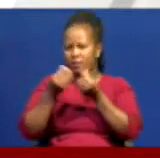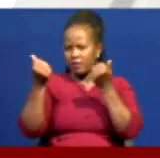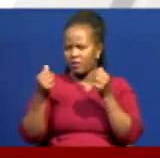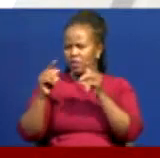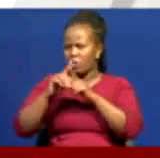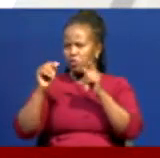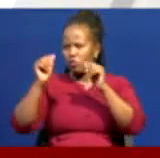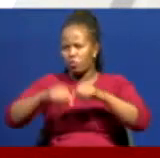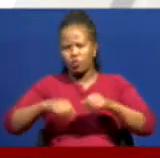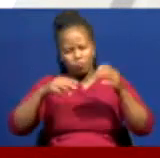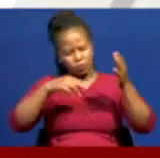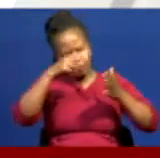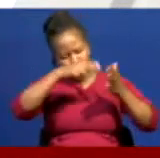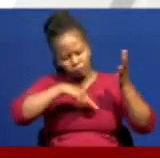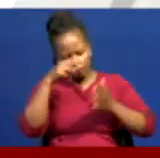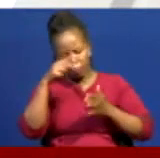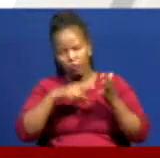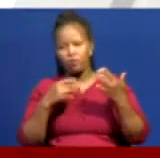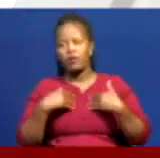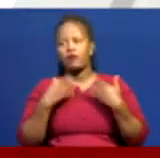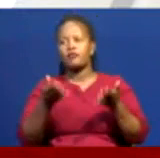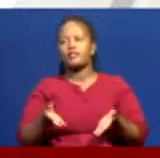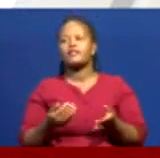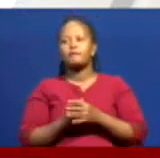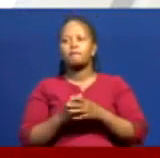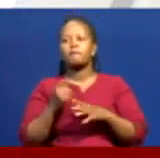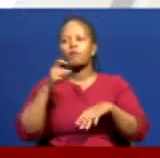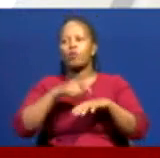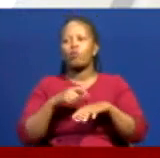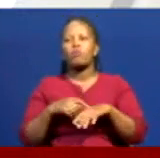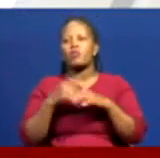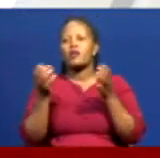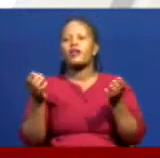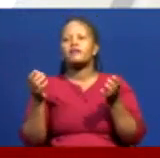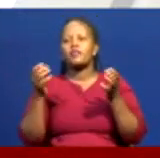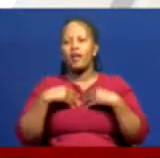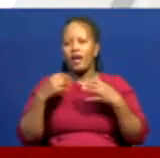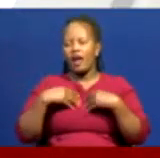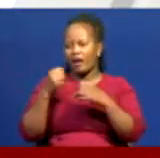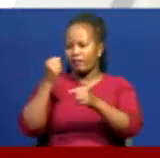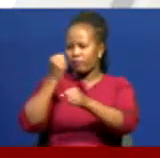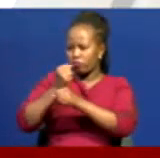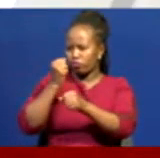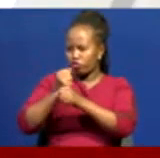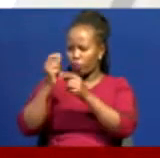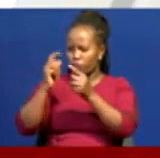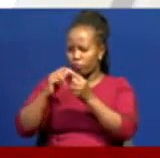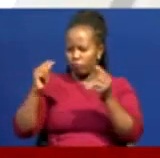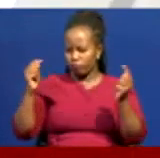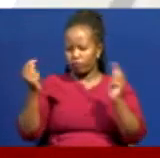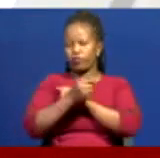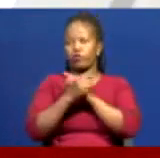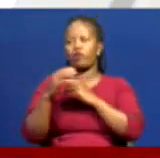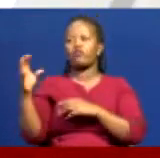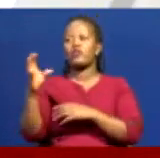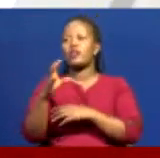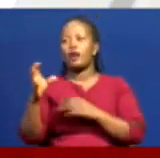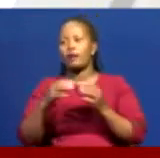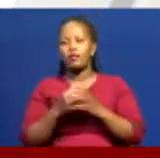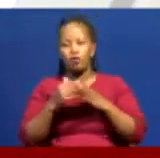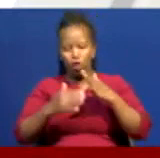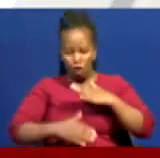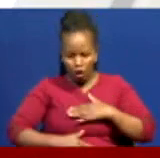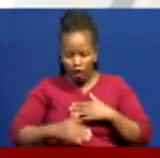us through what we have so far, Regina. So when we talk of reassignment of cabinet secretaries, first is that Honorable